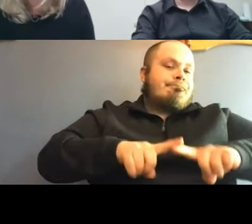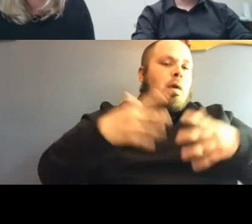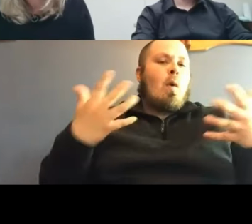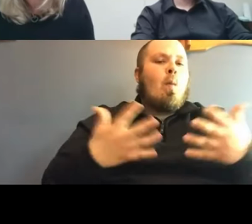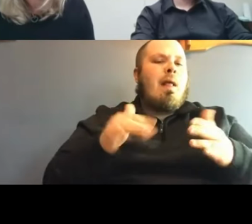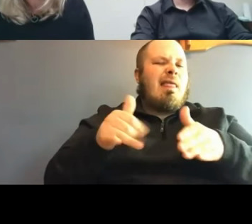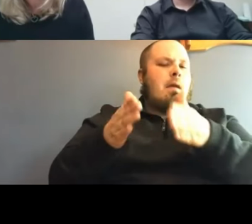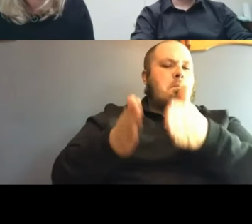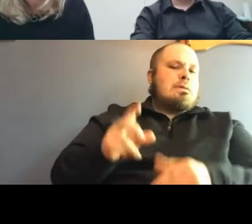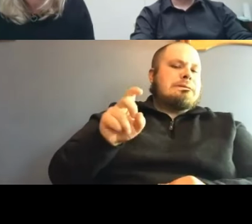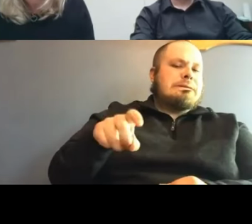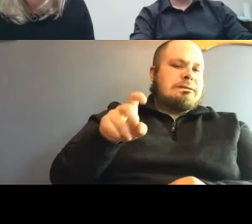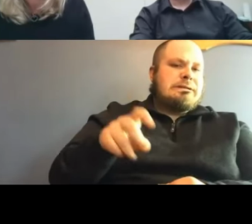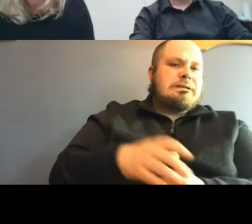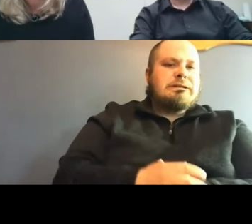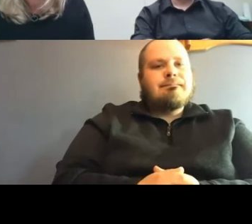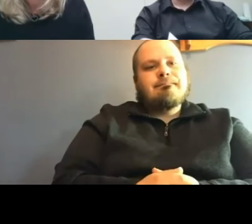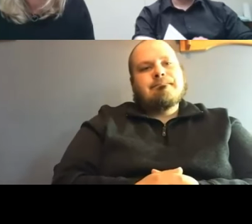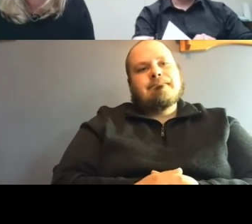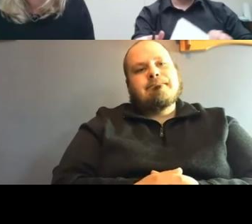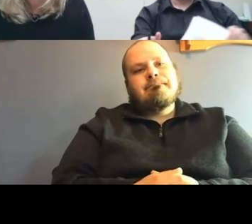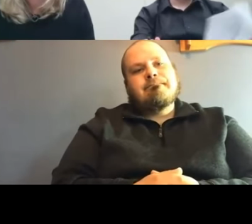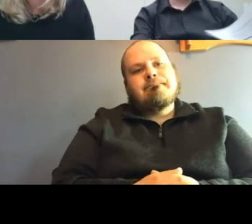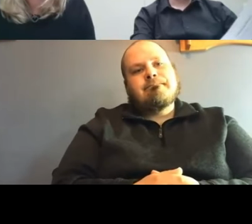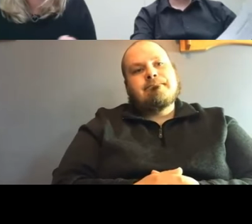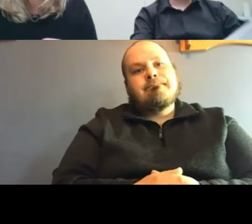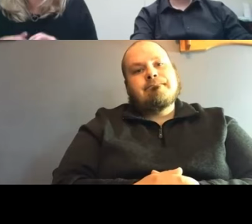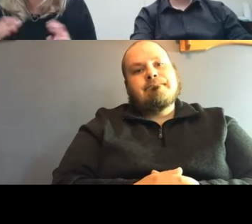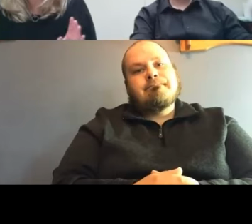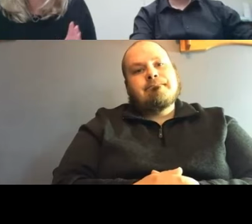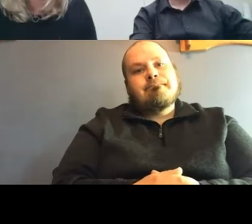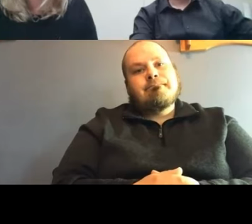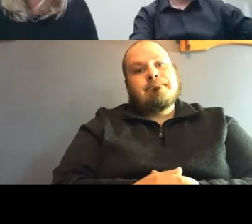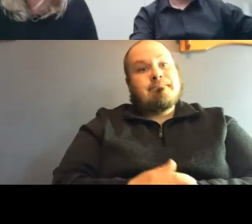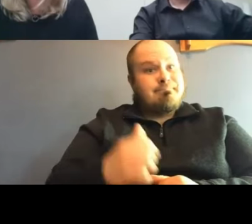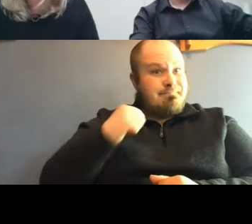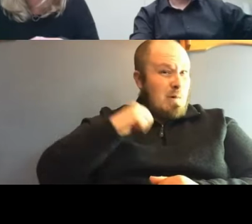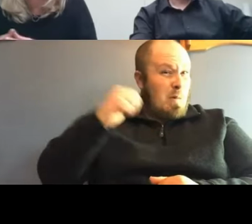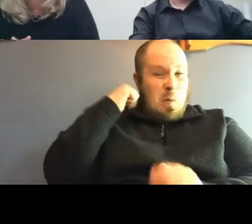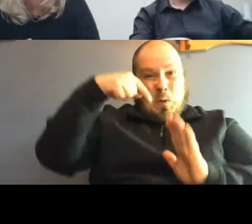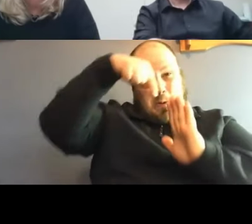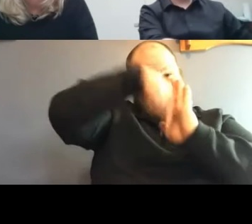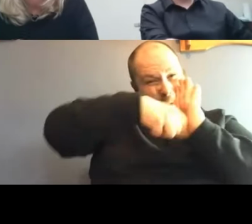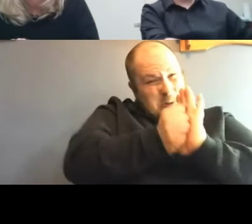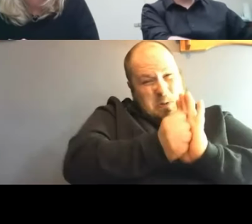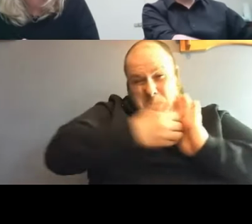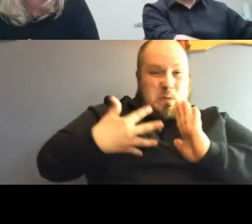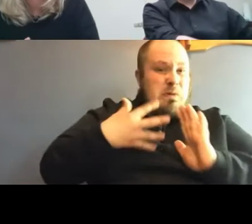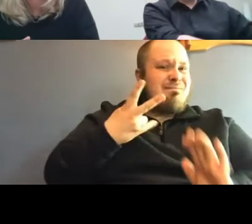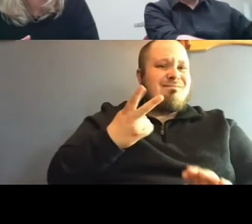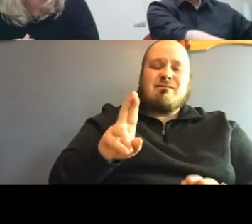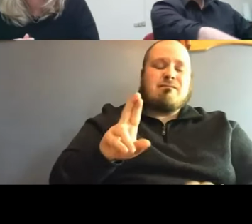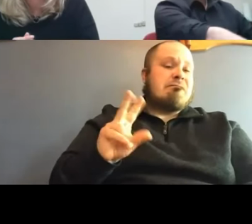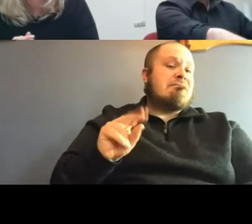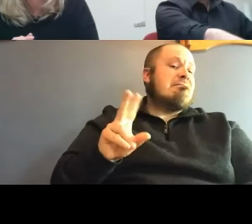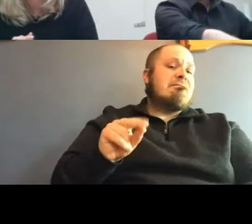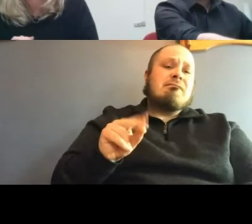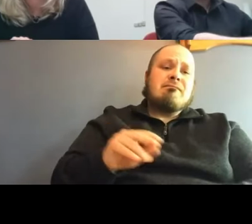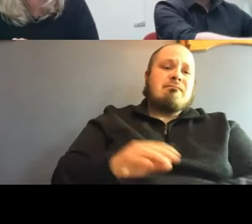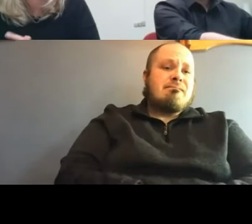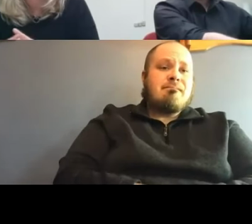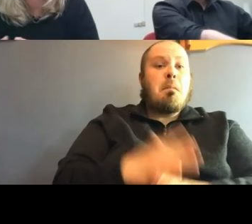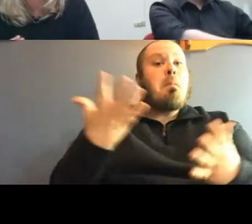needs. I'm definitely not going to go into detail on voc rehab. The important